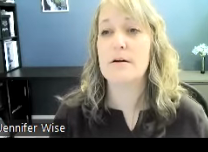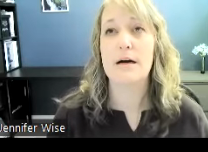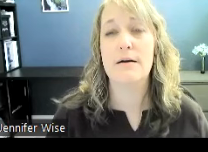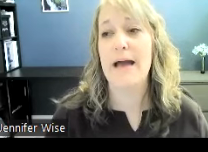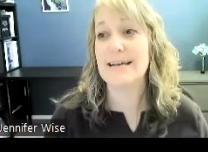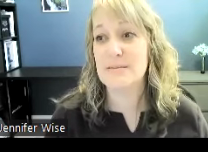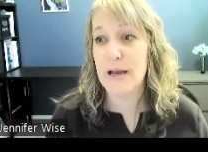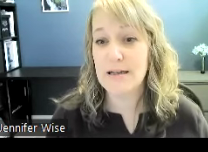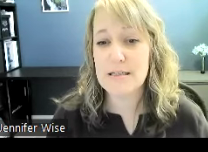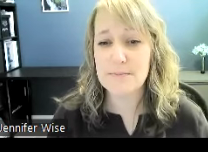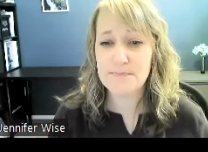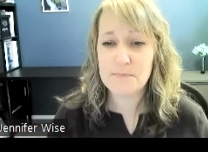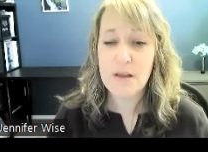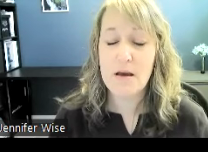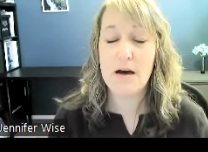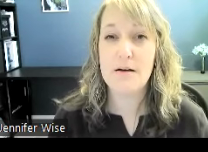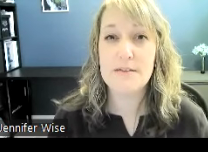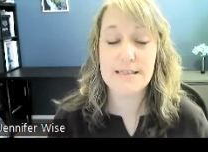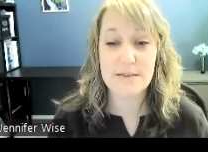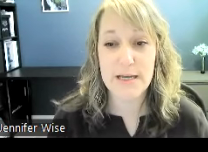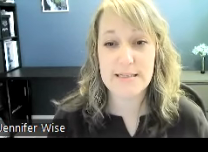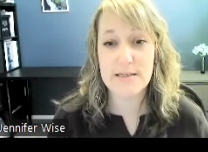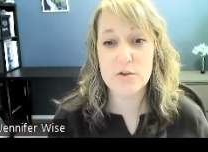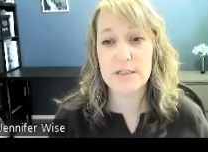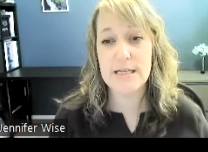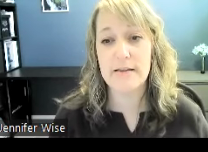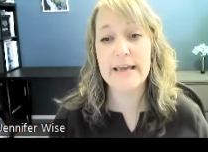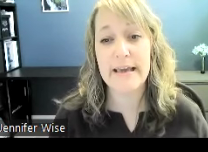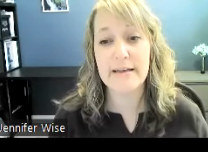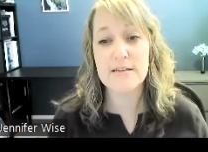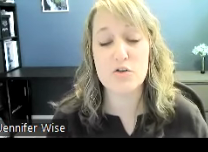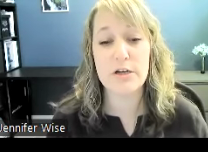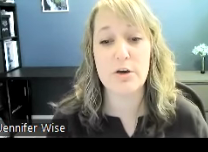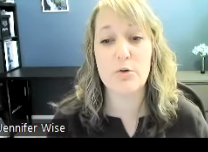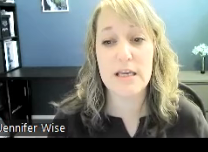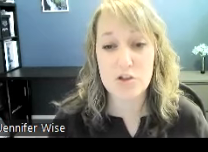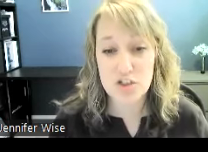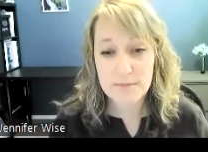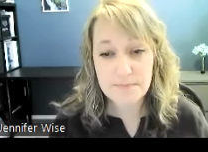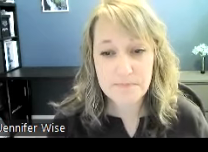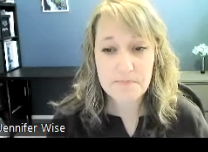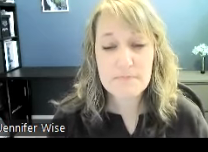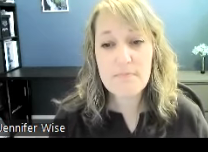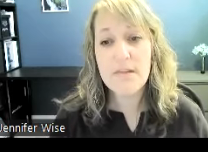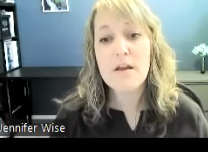Another aspect of successful ASL storytelling, again, is story